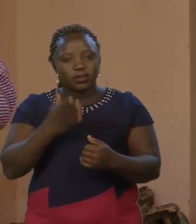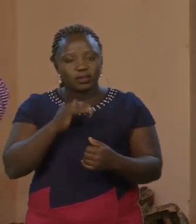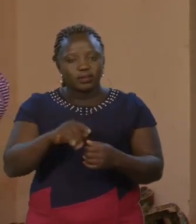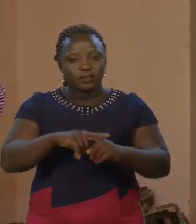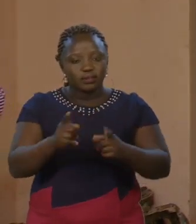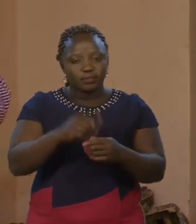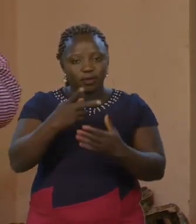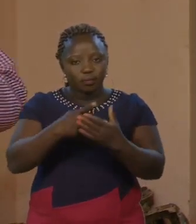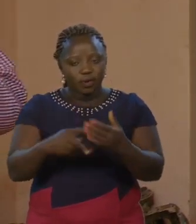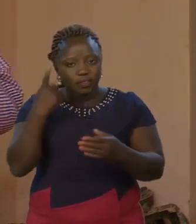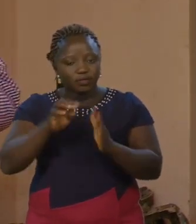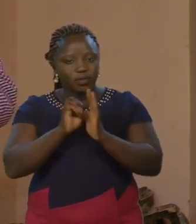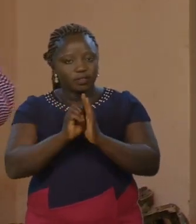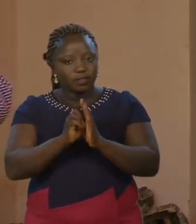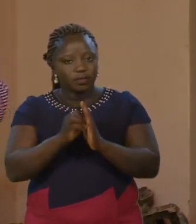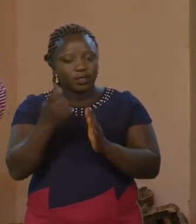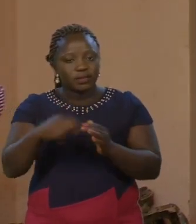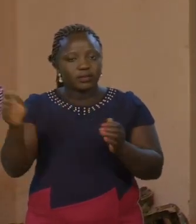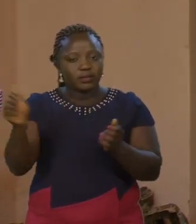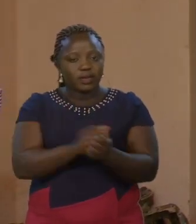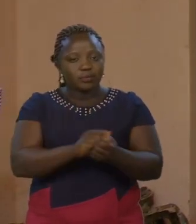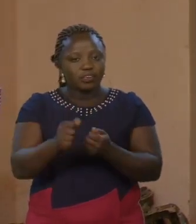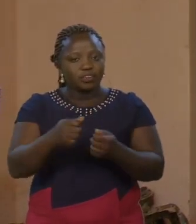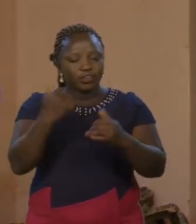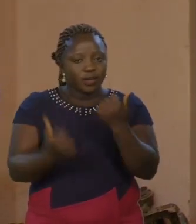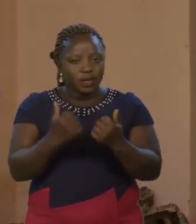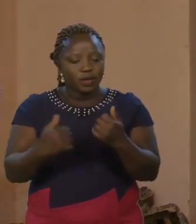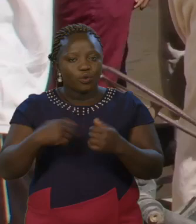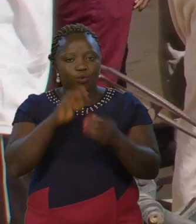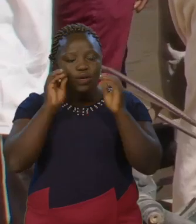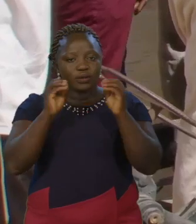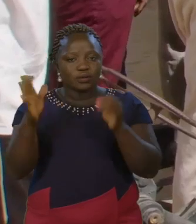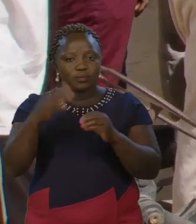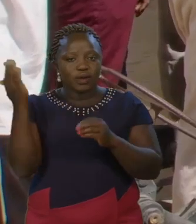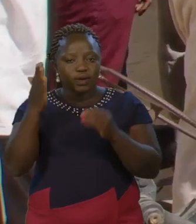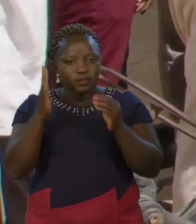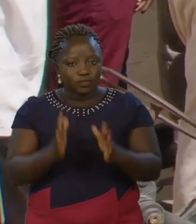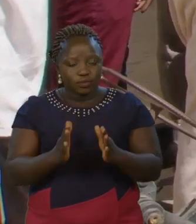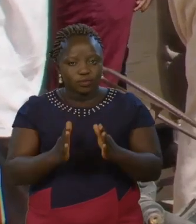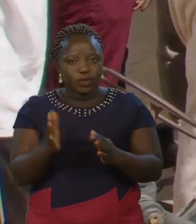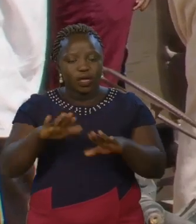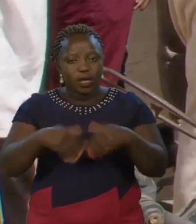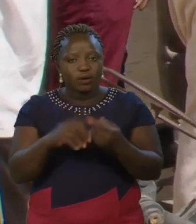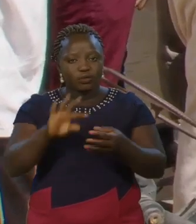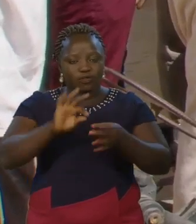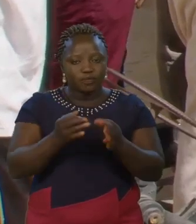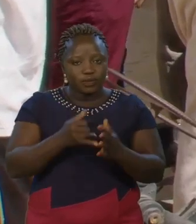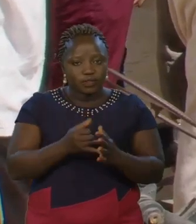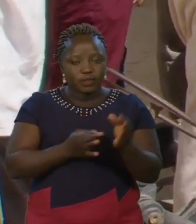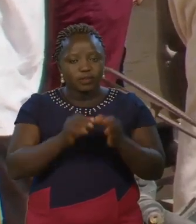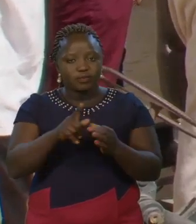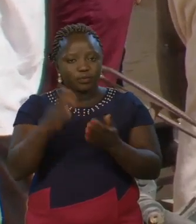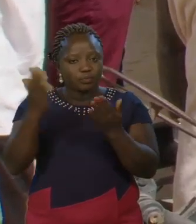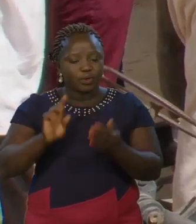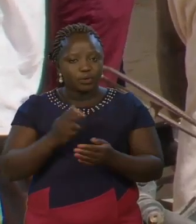beating section. For example, a damaged car. We are taught by the instructor how to fix it. If you bring us a